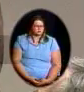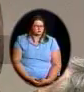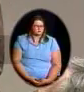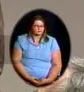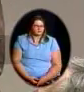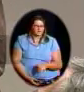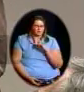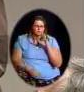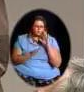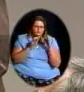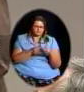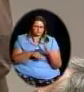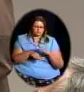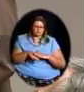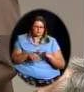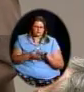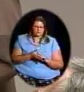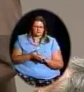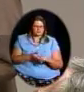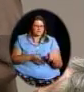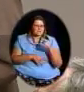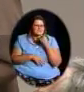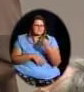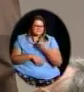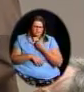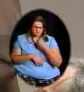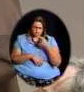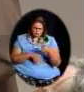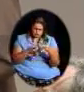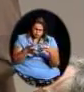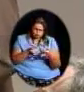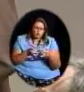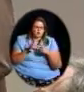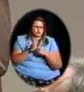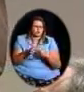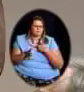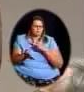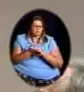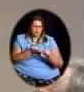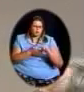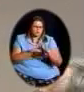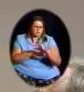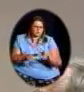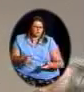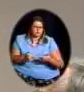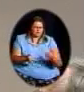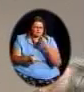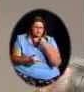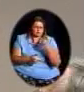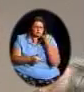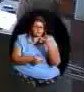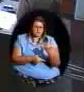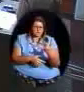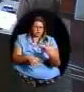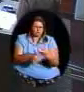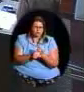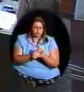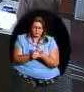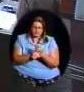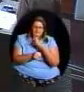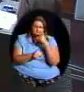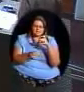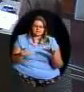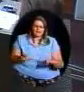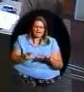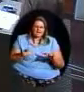really kind of focuses on that. You know, tell me what you want, show me 1 week of your life, and I will tell you if you will get it. Actions lead to